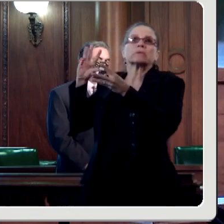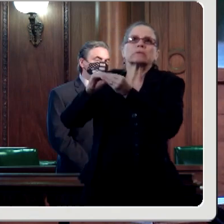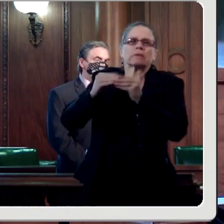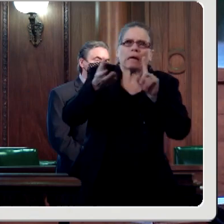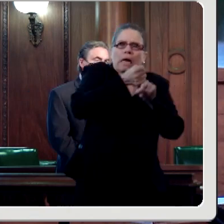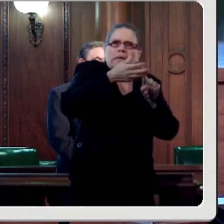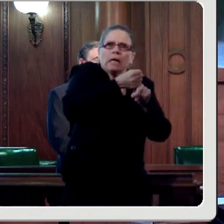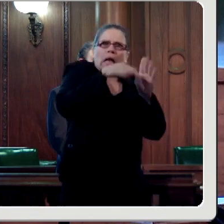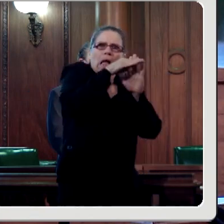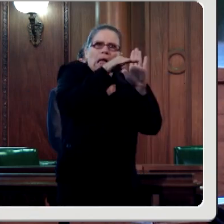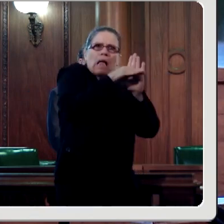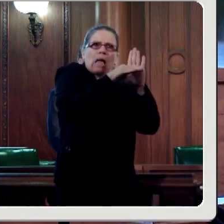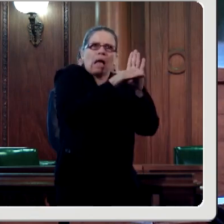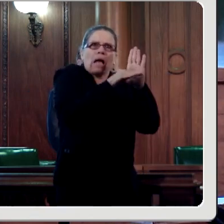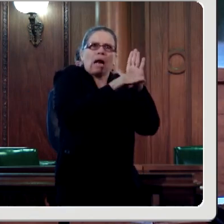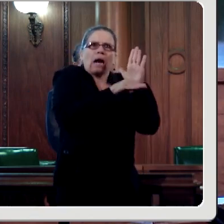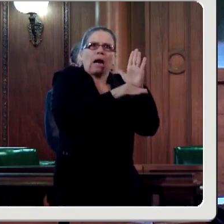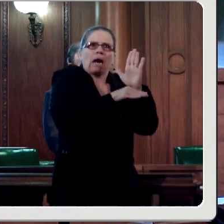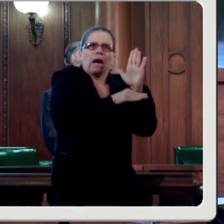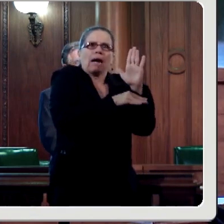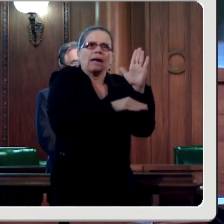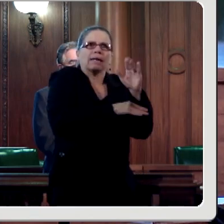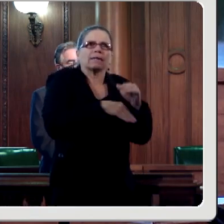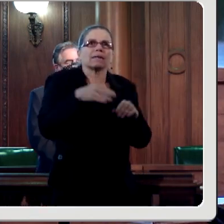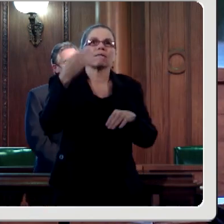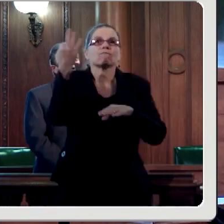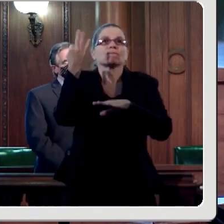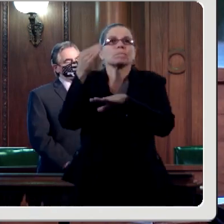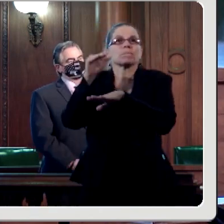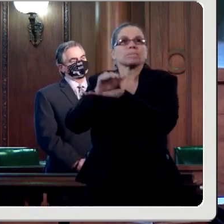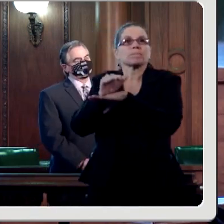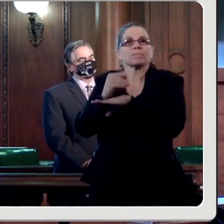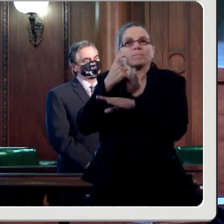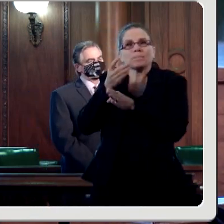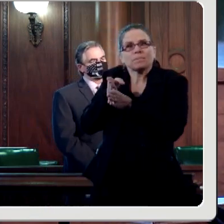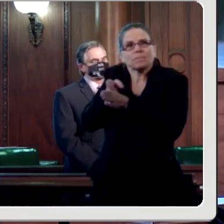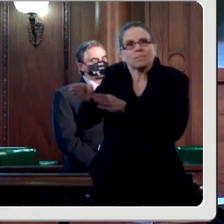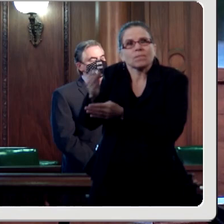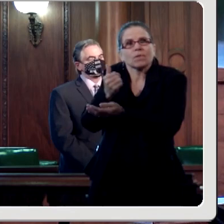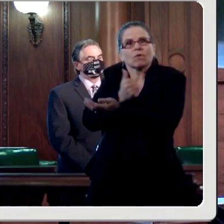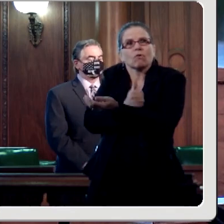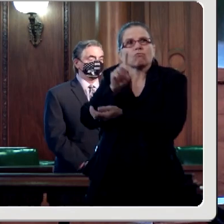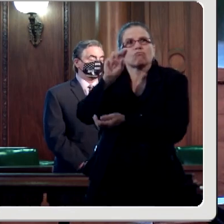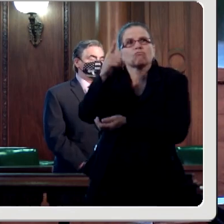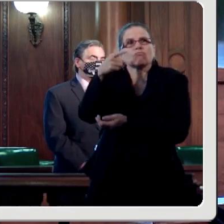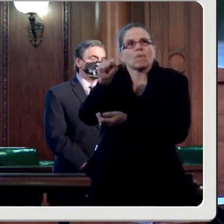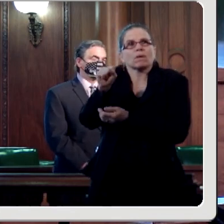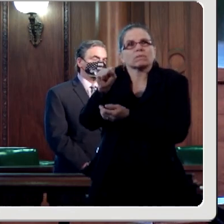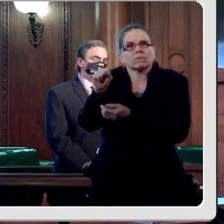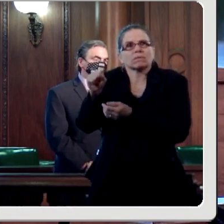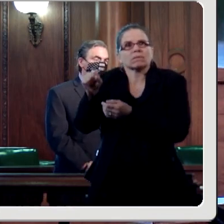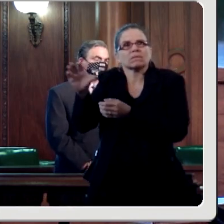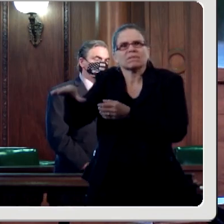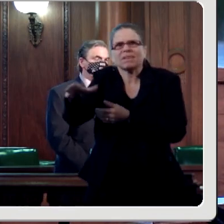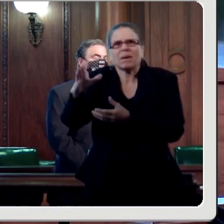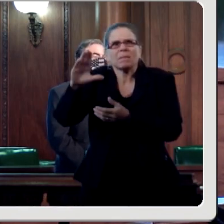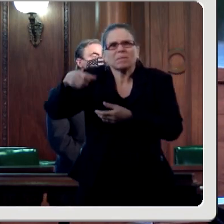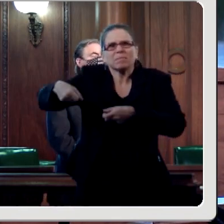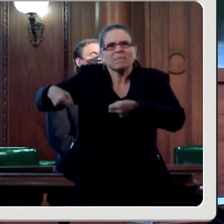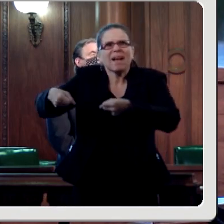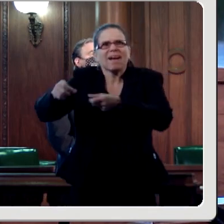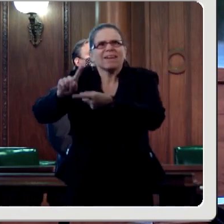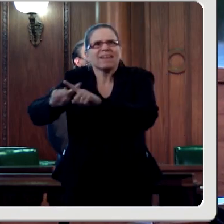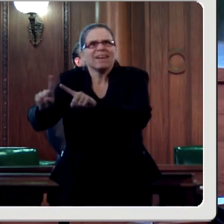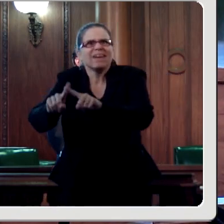Friday night, narcotics detectives recovered a loaded firearm, more than 4,400 bags, or 88 grams of heroin, more